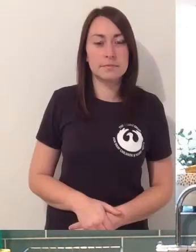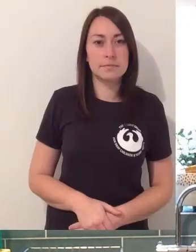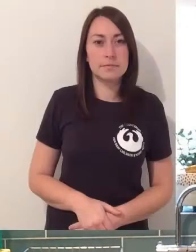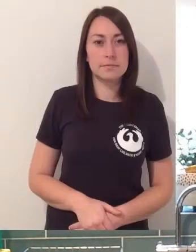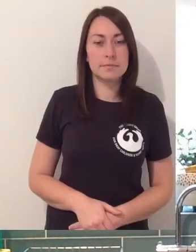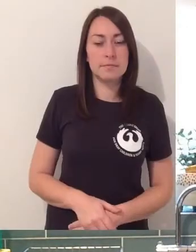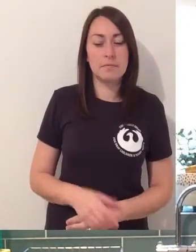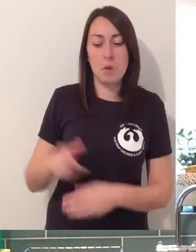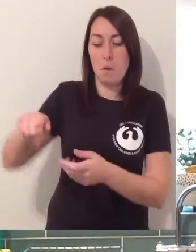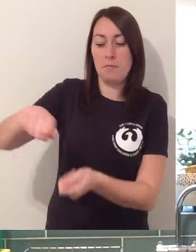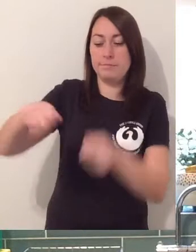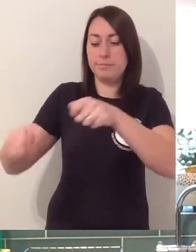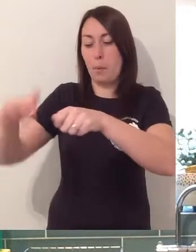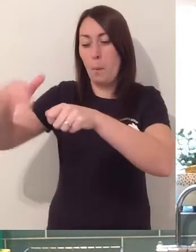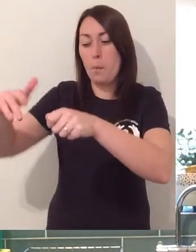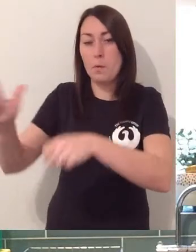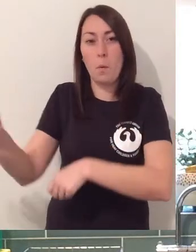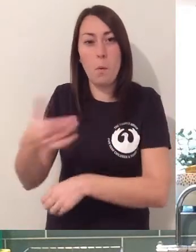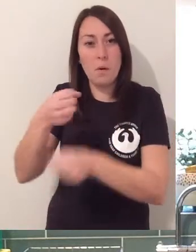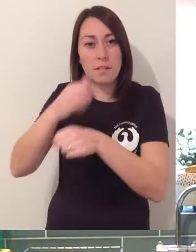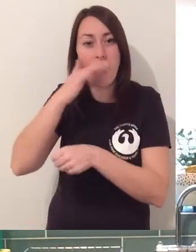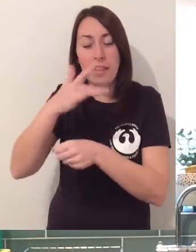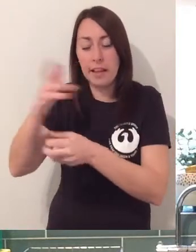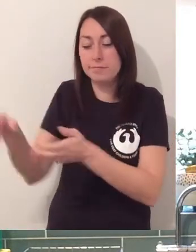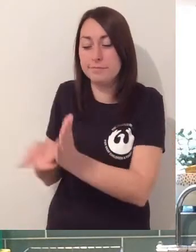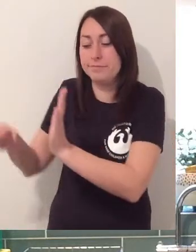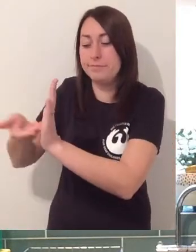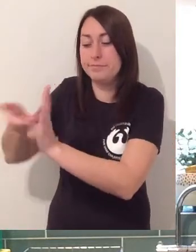I like to empty it out so I get all of that garlic.